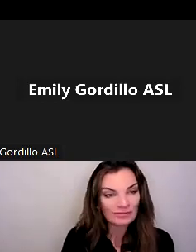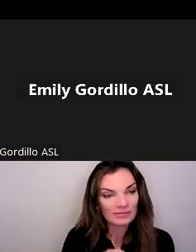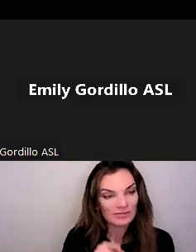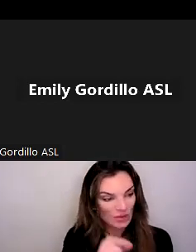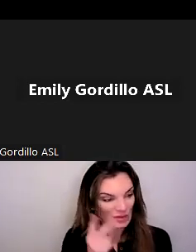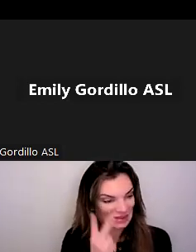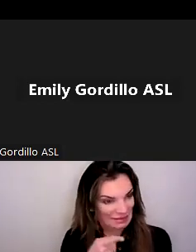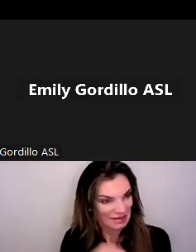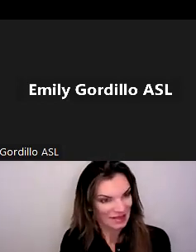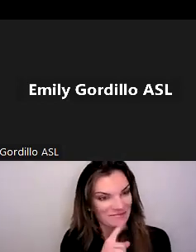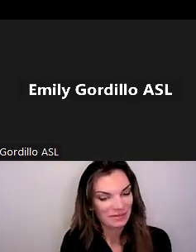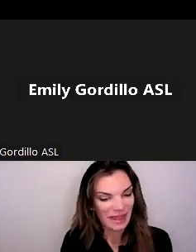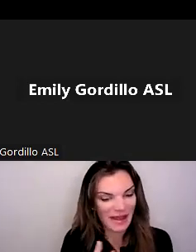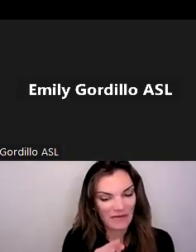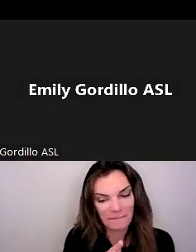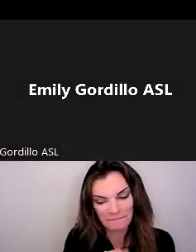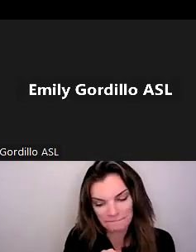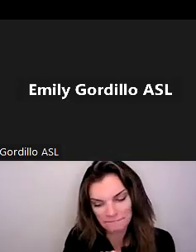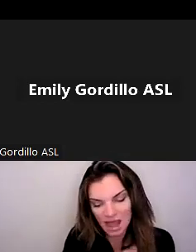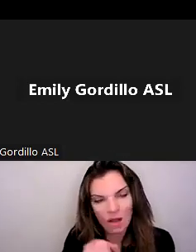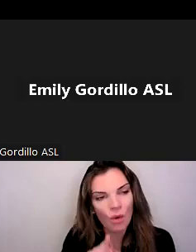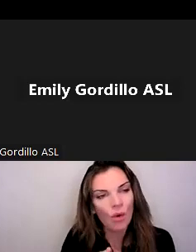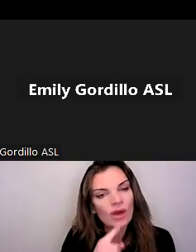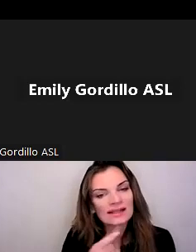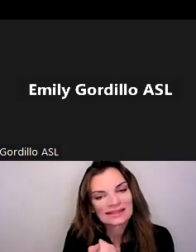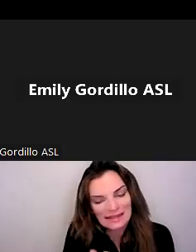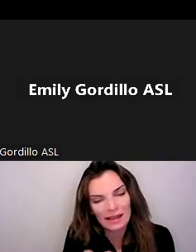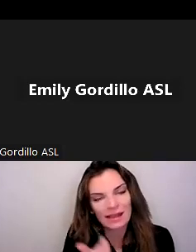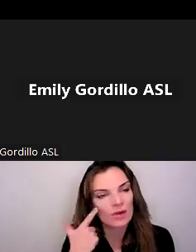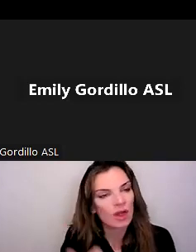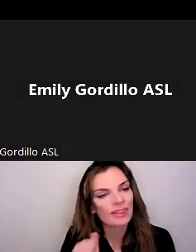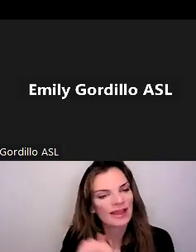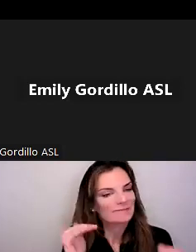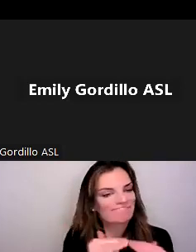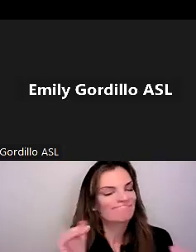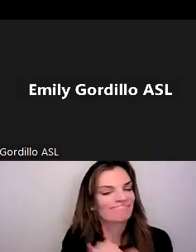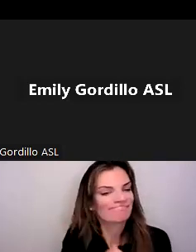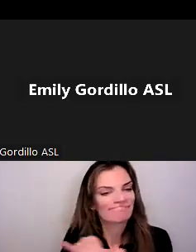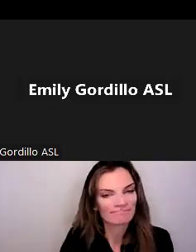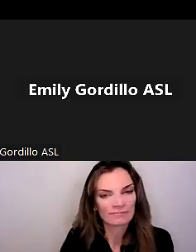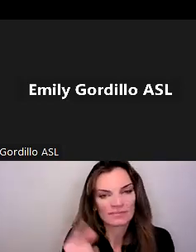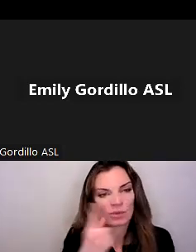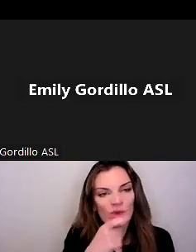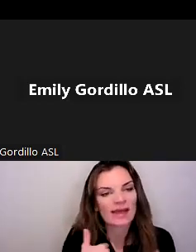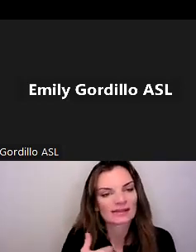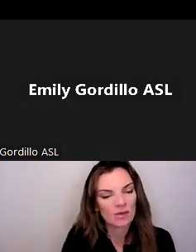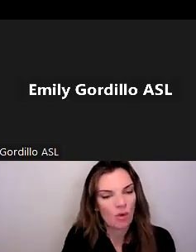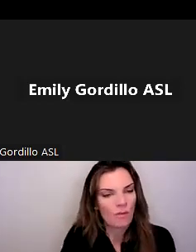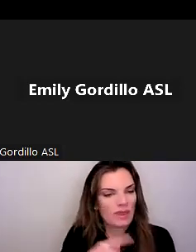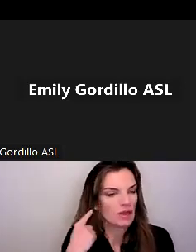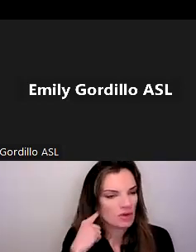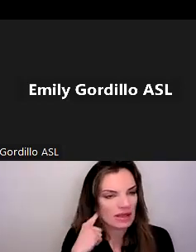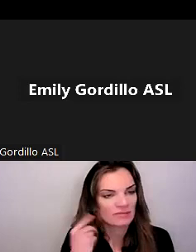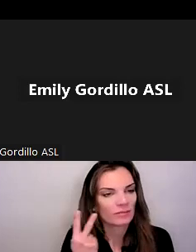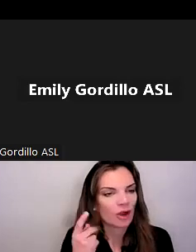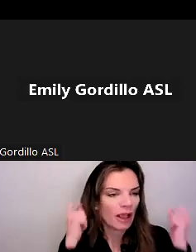has a mild or a slight hearing loss, that would be equivalent to somebody that has normal hearing wearing earplugs